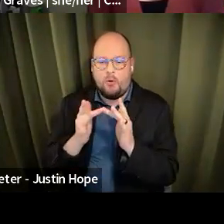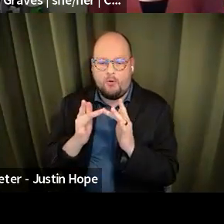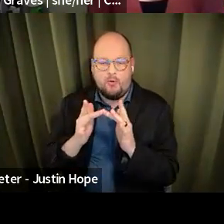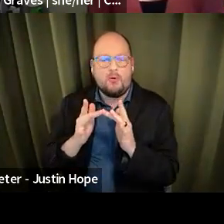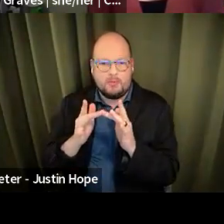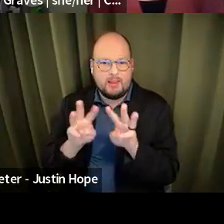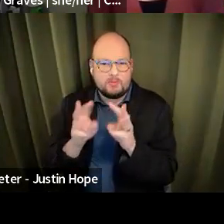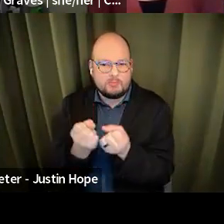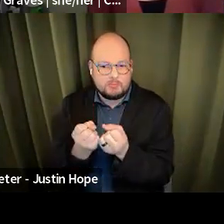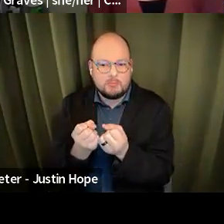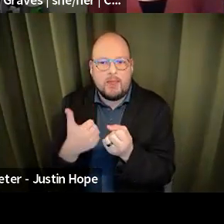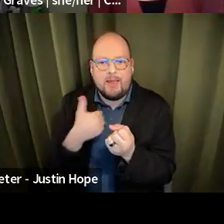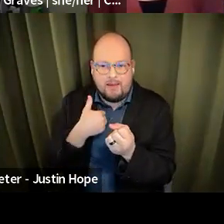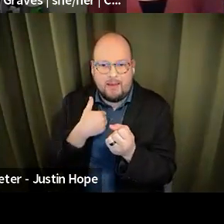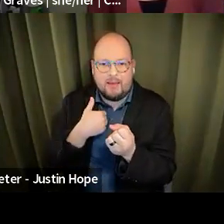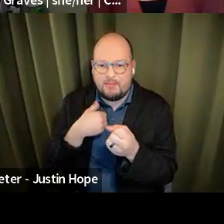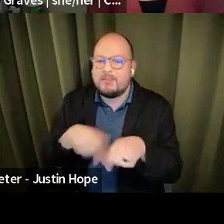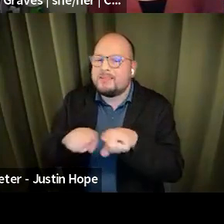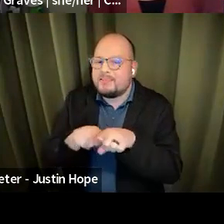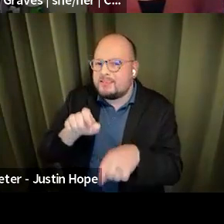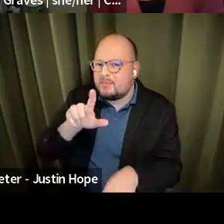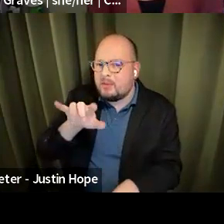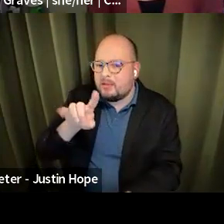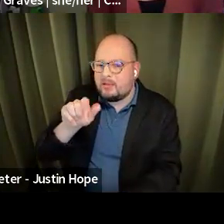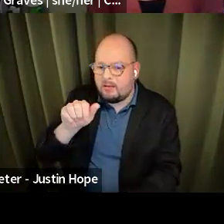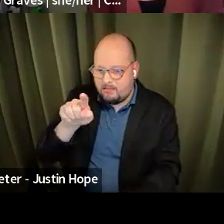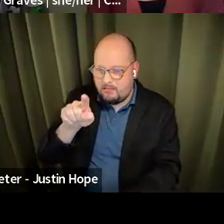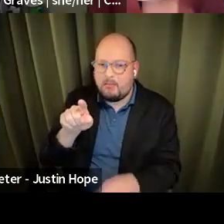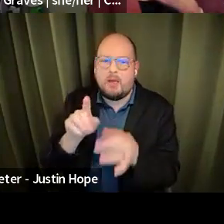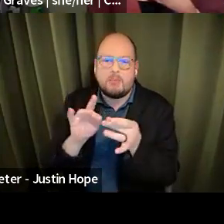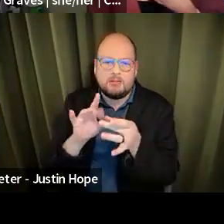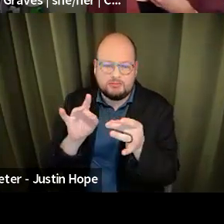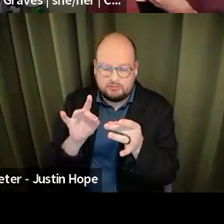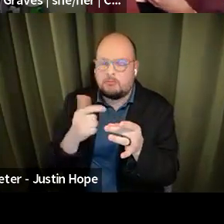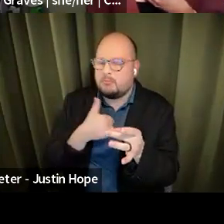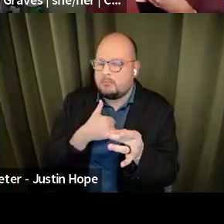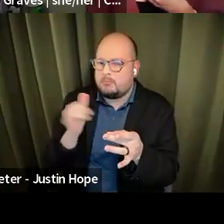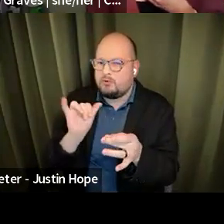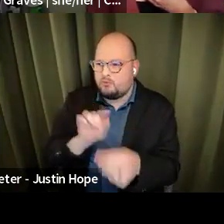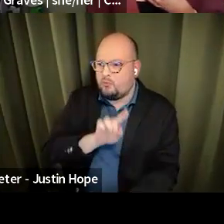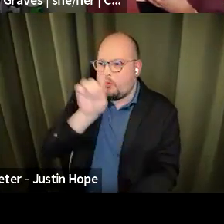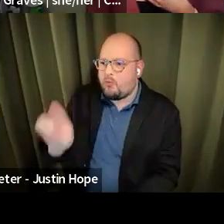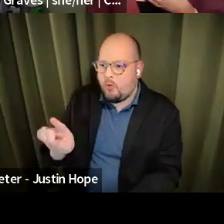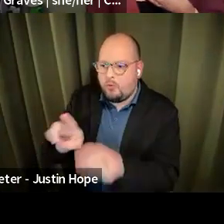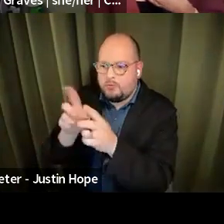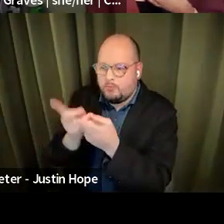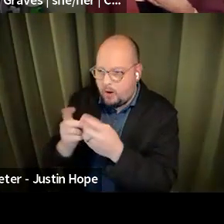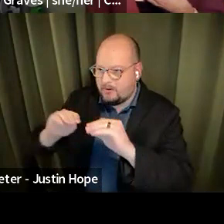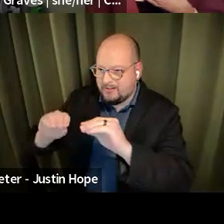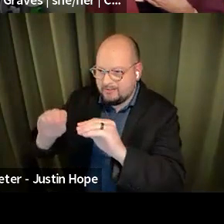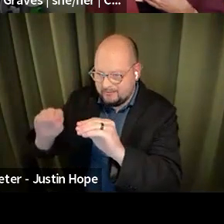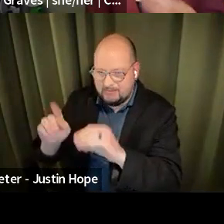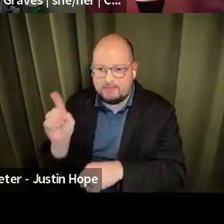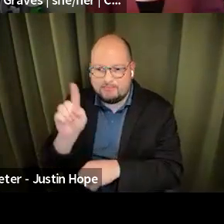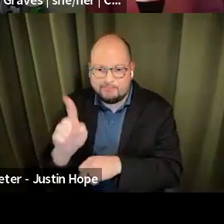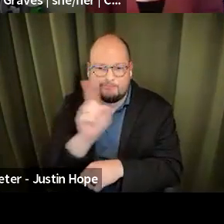as Elida, do trainings in different departments when the need comes, so that we're really